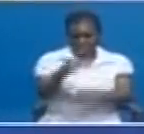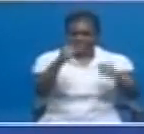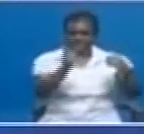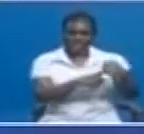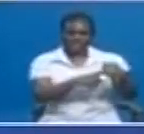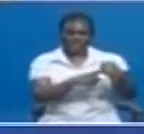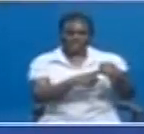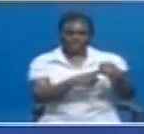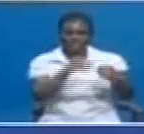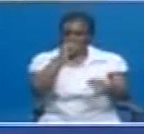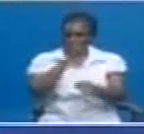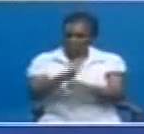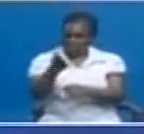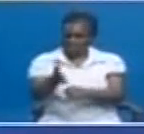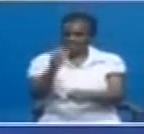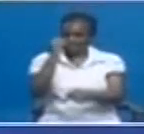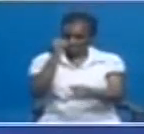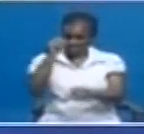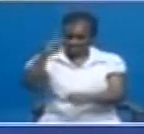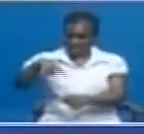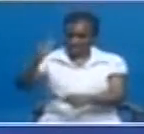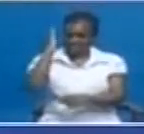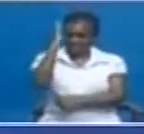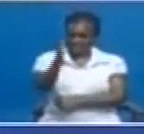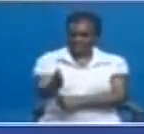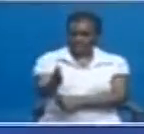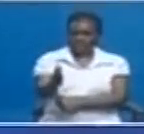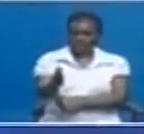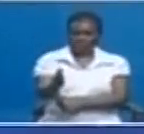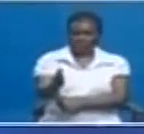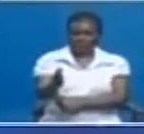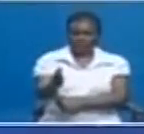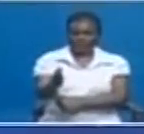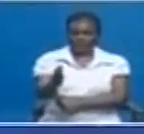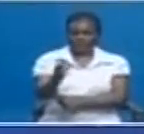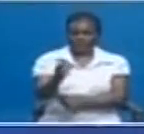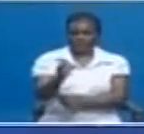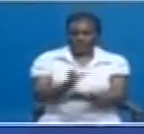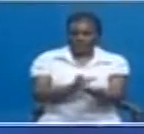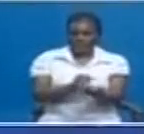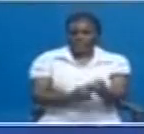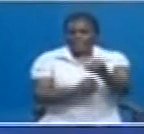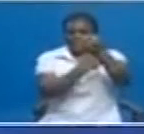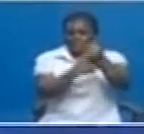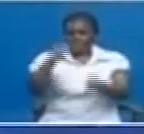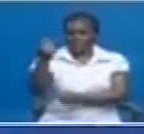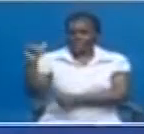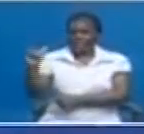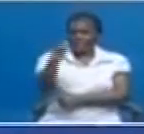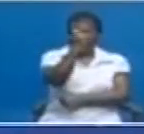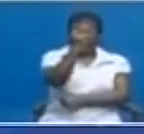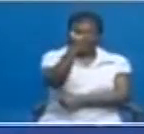Just to give assurance that this airline is heading in the right direction. Yes, the question about the bailout, because Kenya Airways for